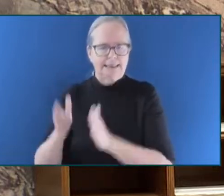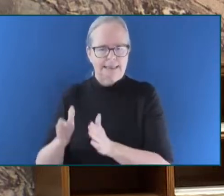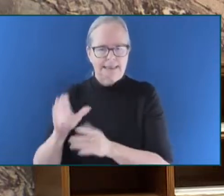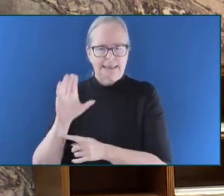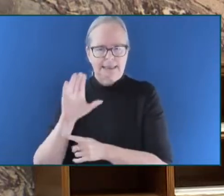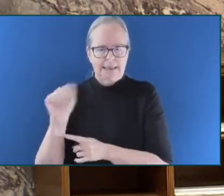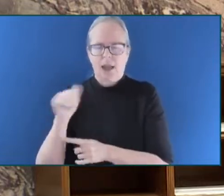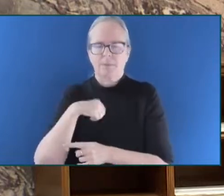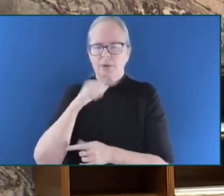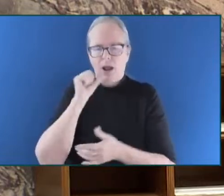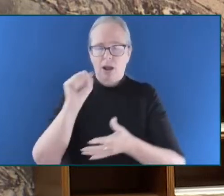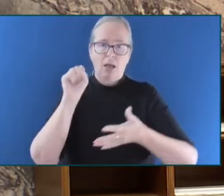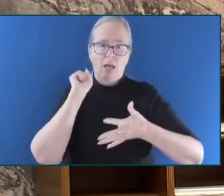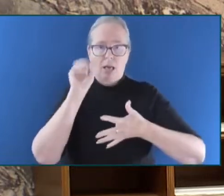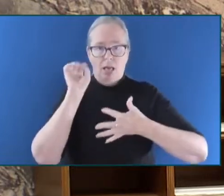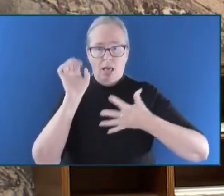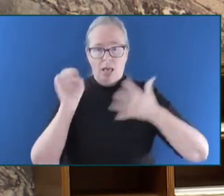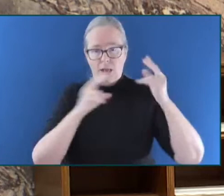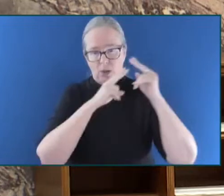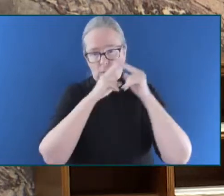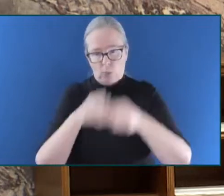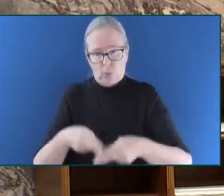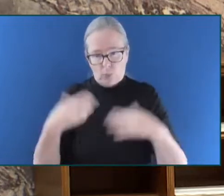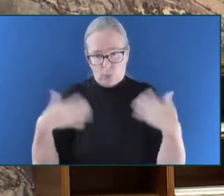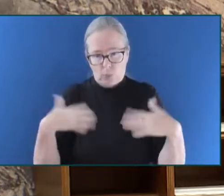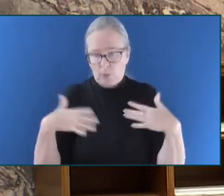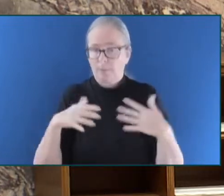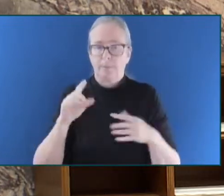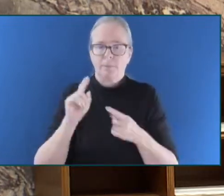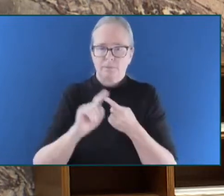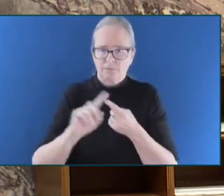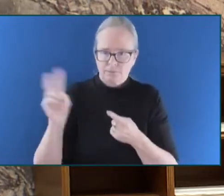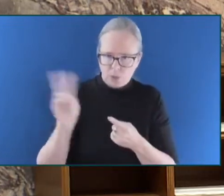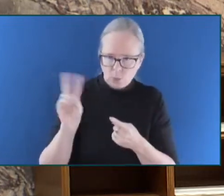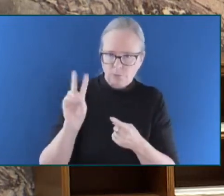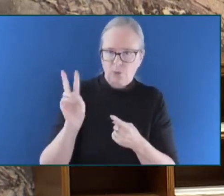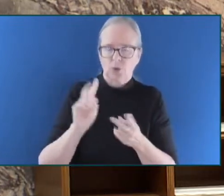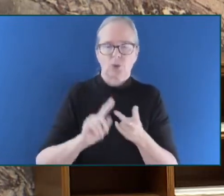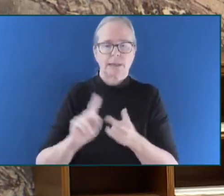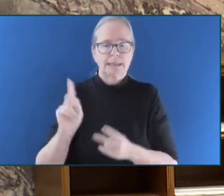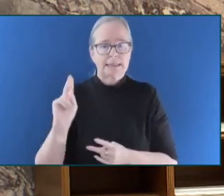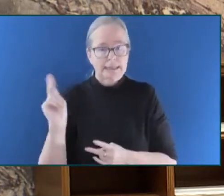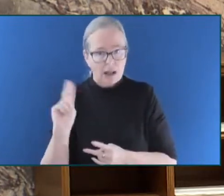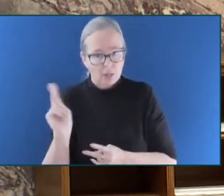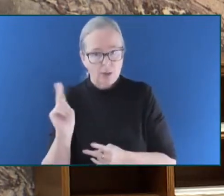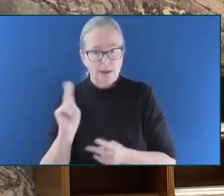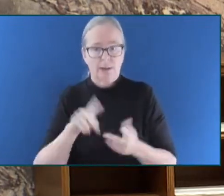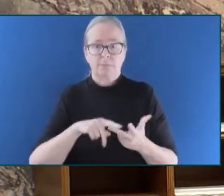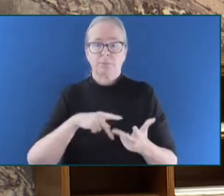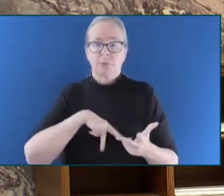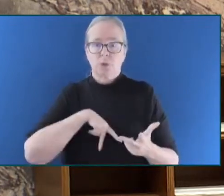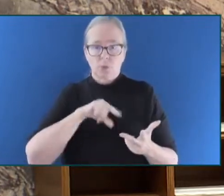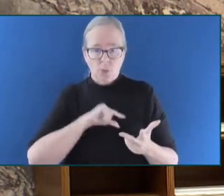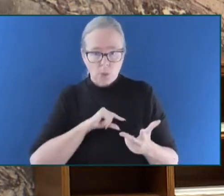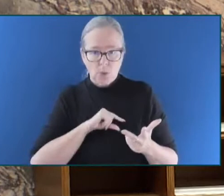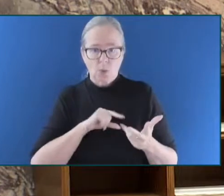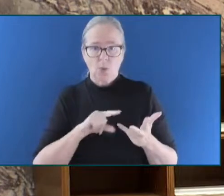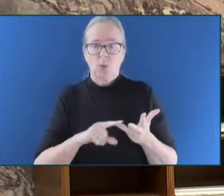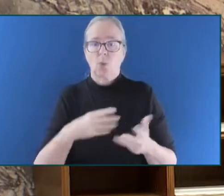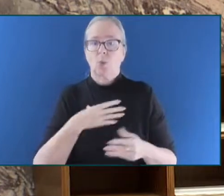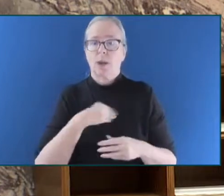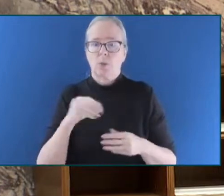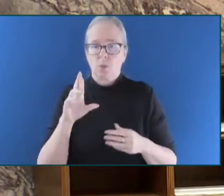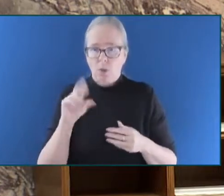Kelowna, Vancouver, Prince George, White Rock, Williams Lake, all over this great province of